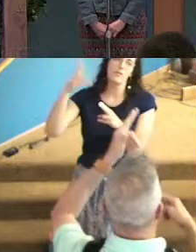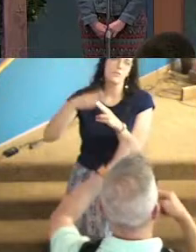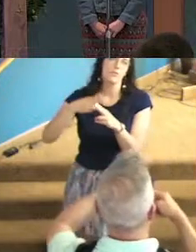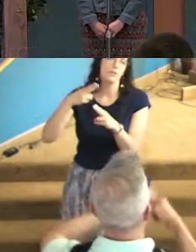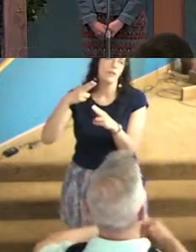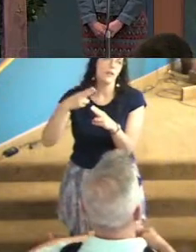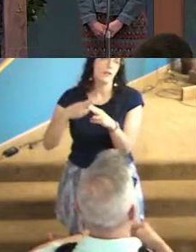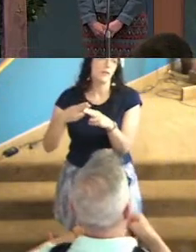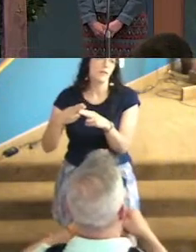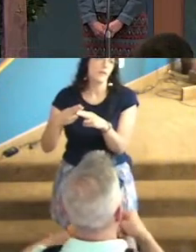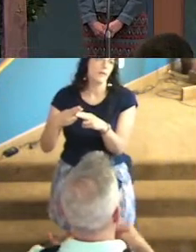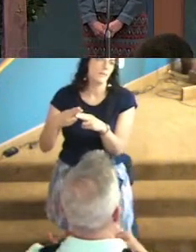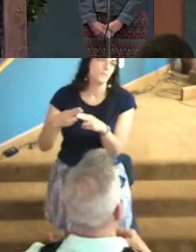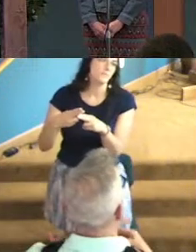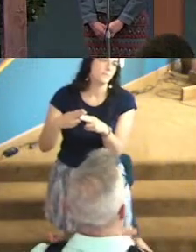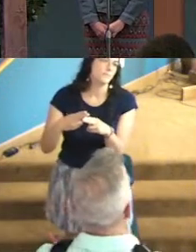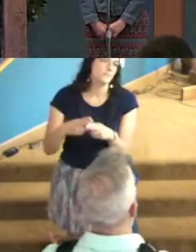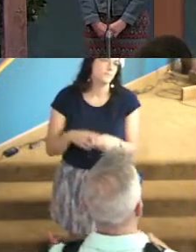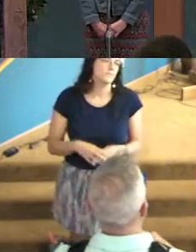glorify your